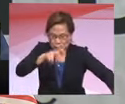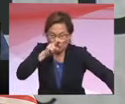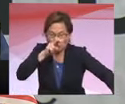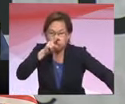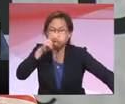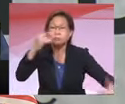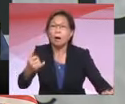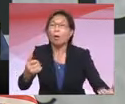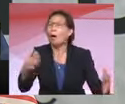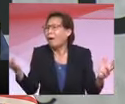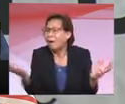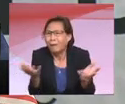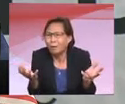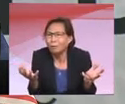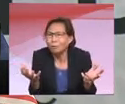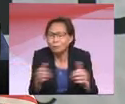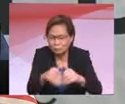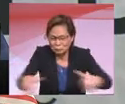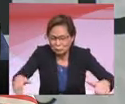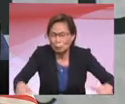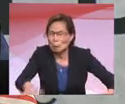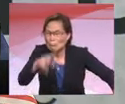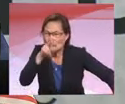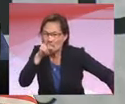into steps, how can we tighten the border